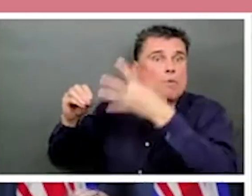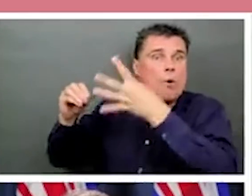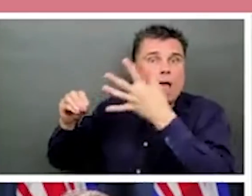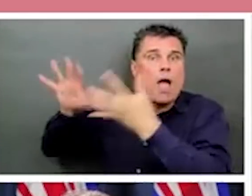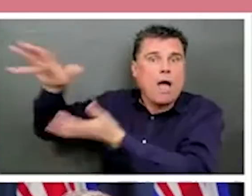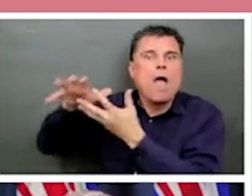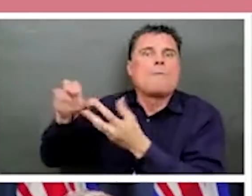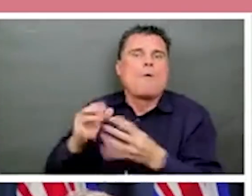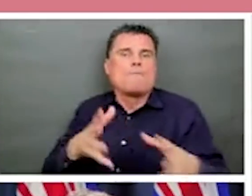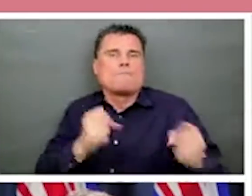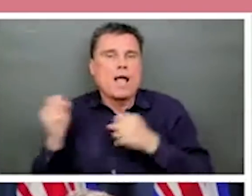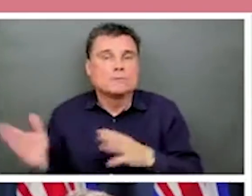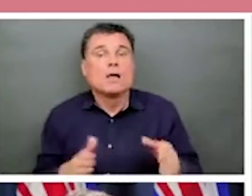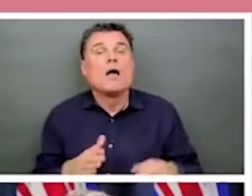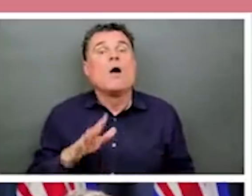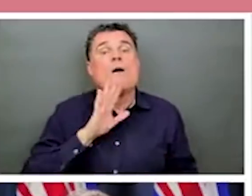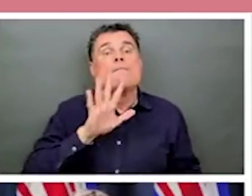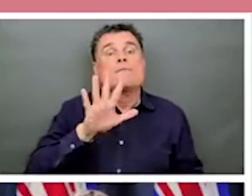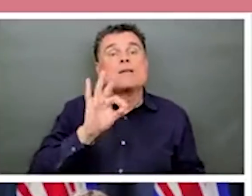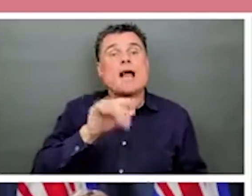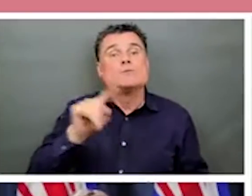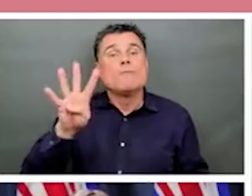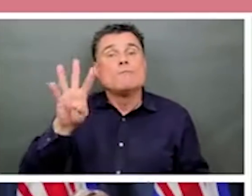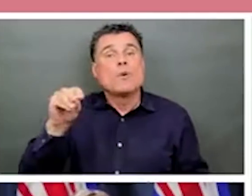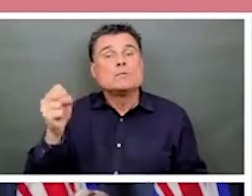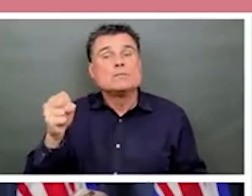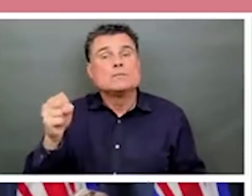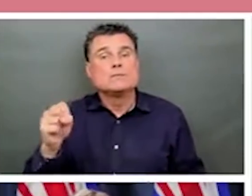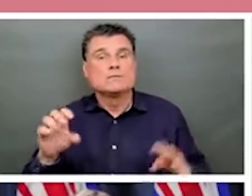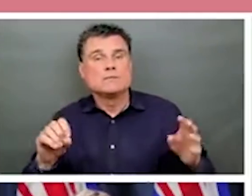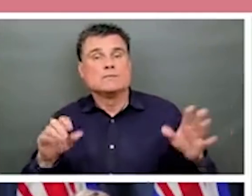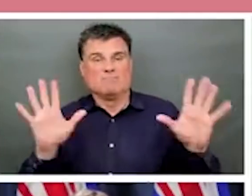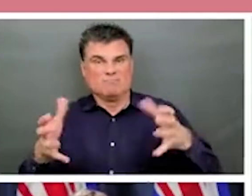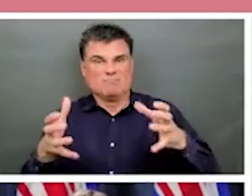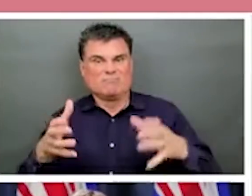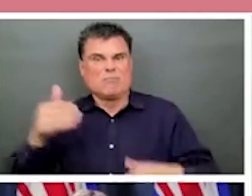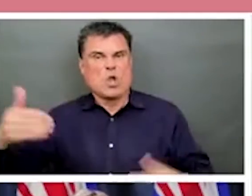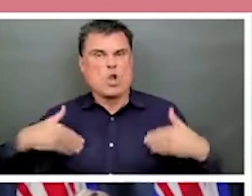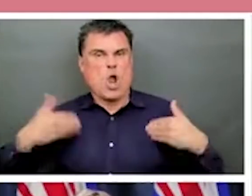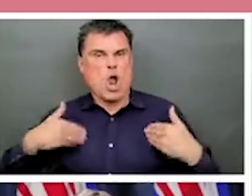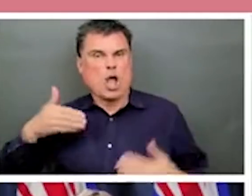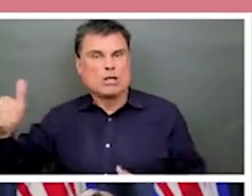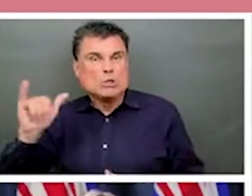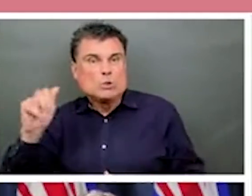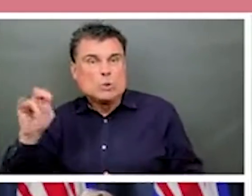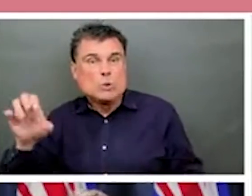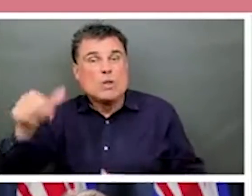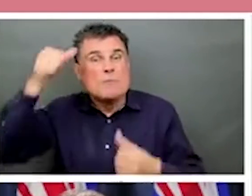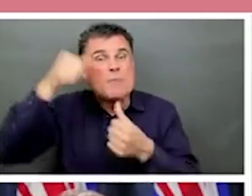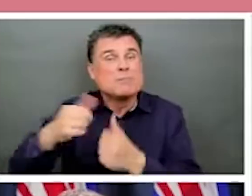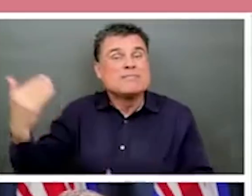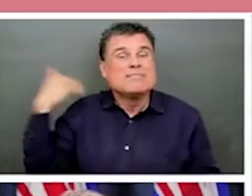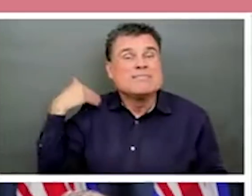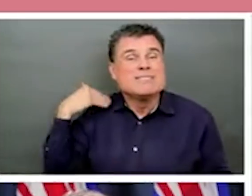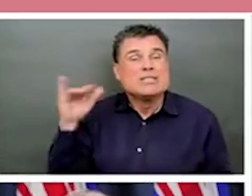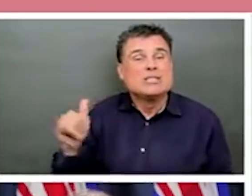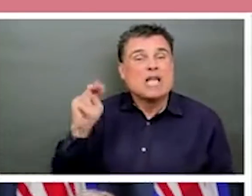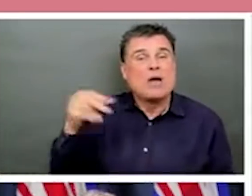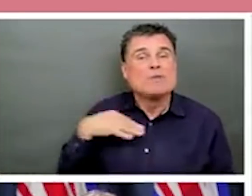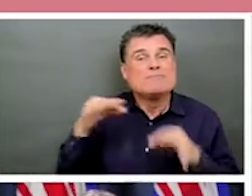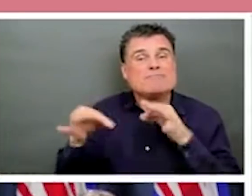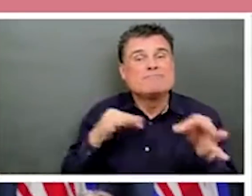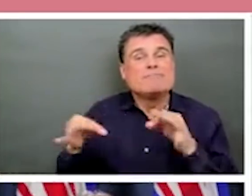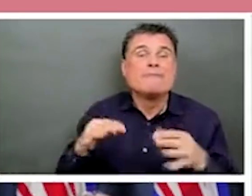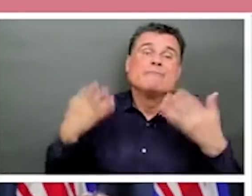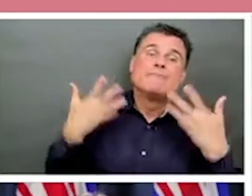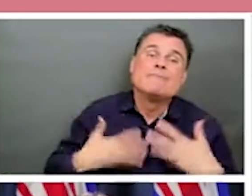group vaccinated. And this is remarkable progress if you think back to January when we were talking about September to get this done. Now